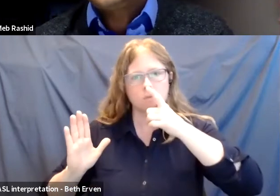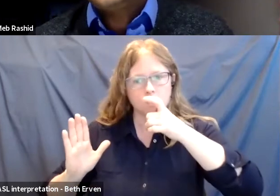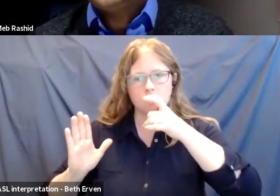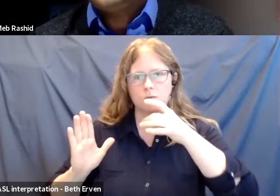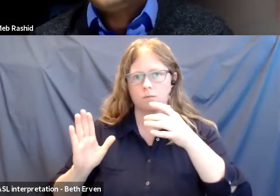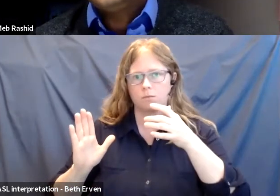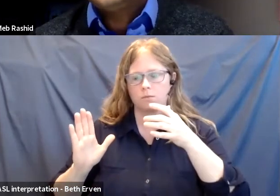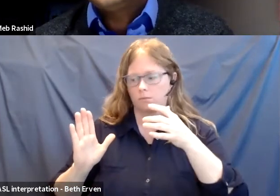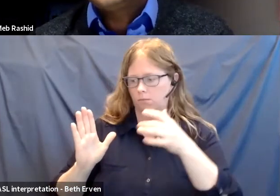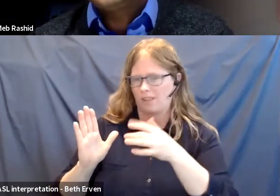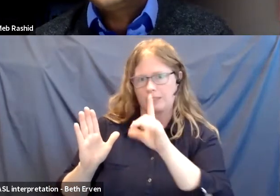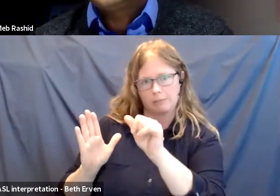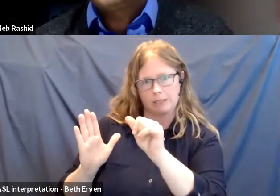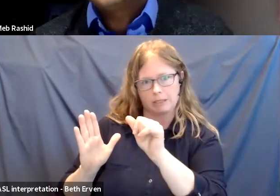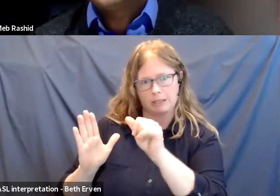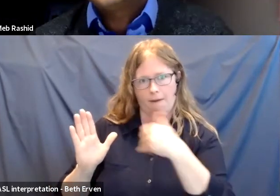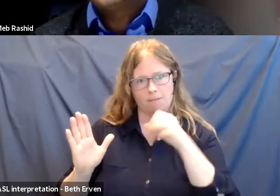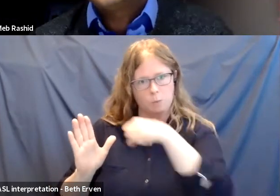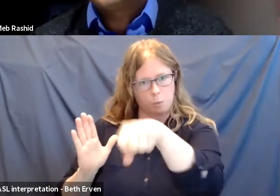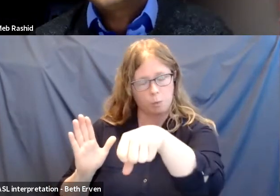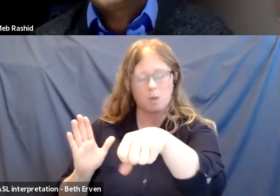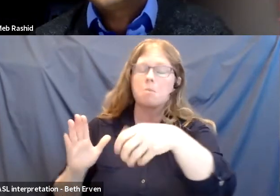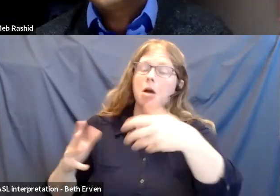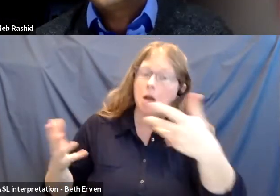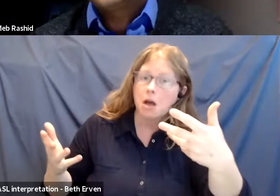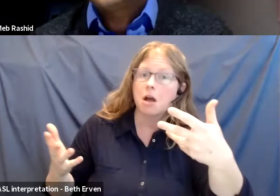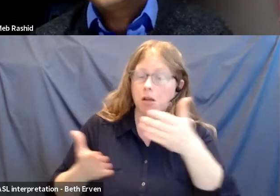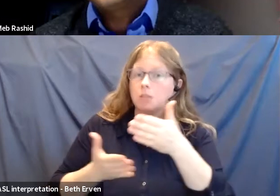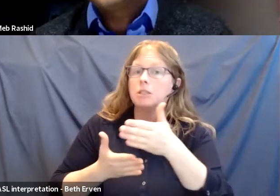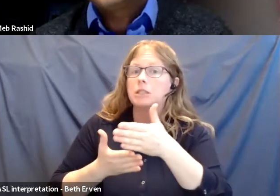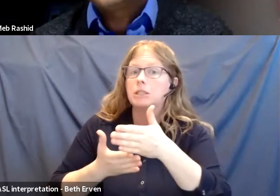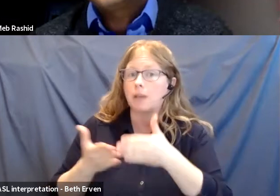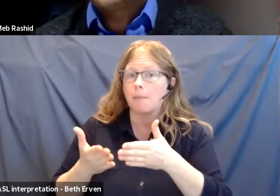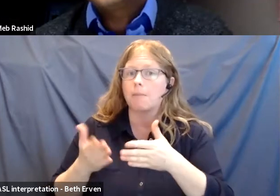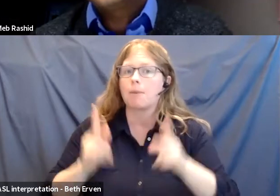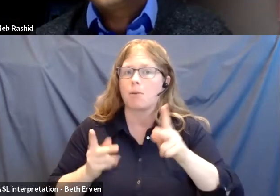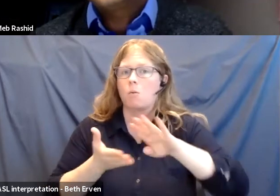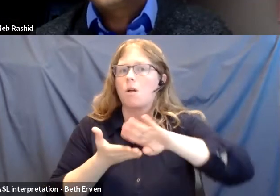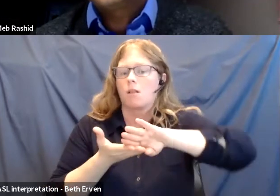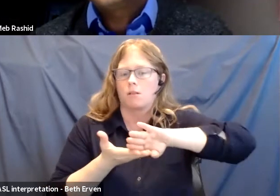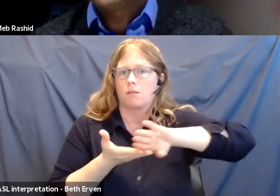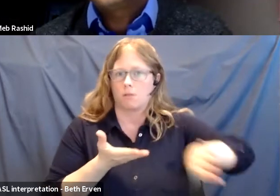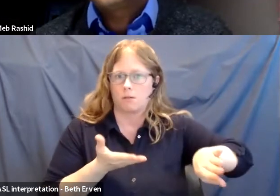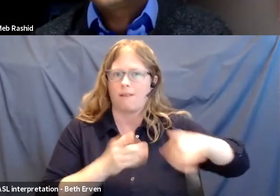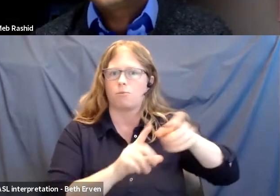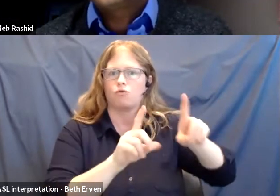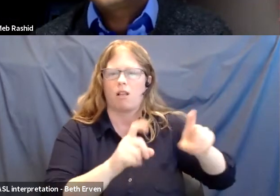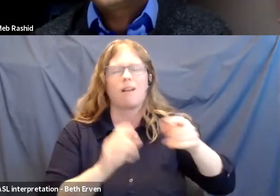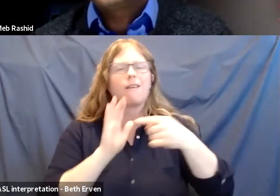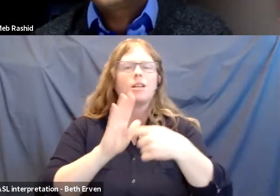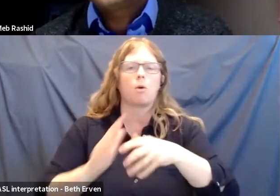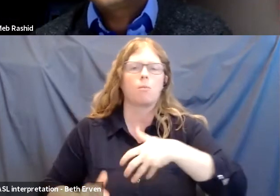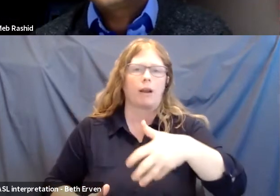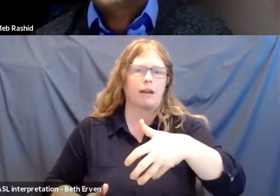into clinical trials, but oftentimes certain people are excluded from clinical trials. So for example, pregnant